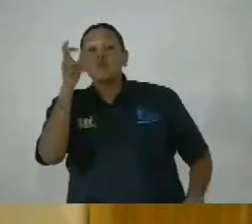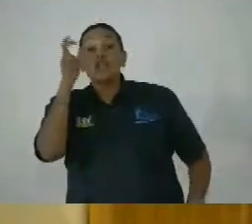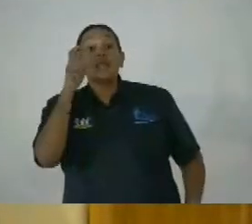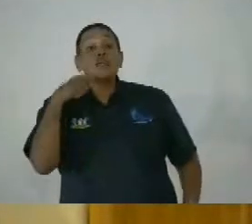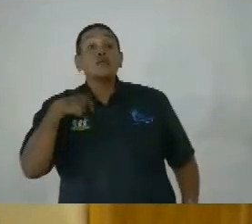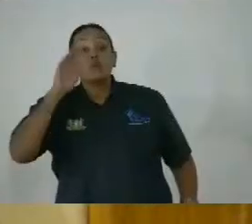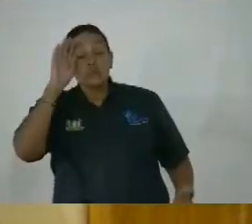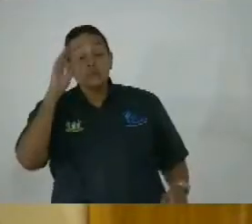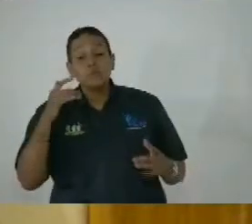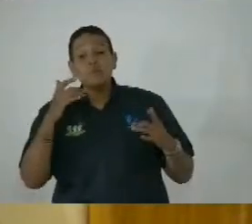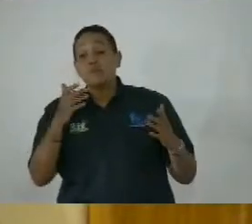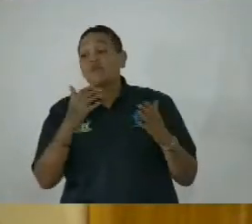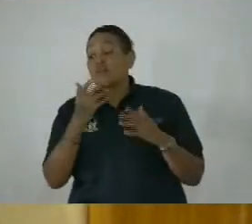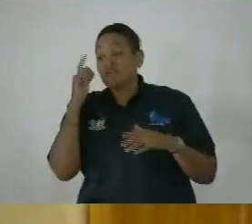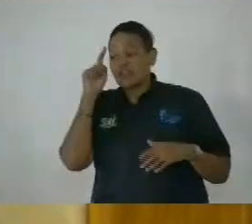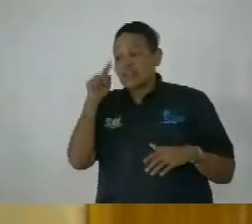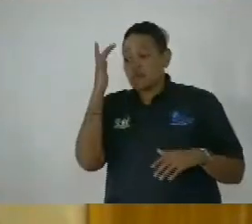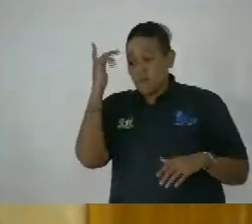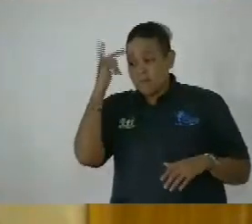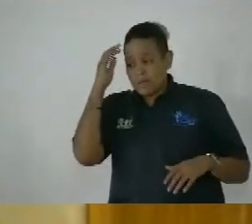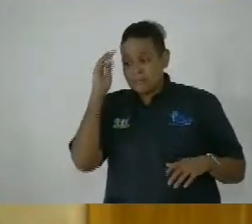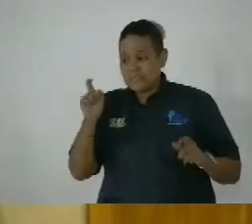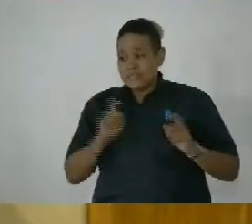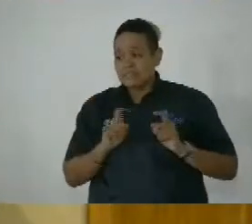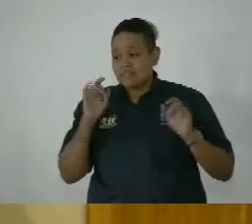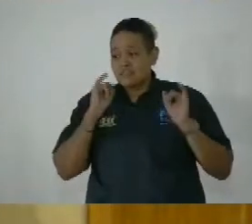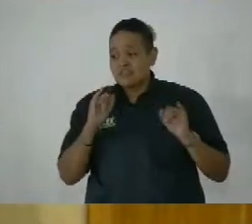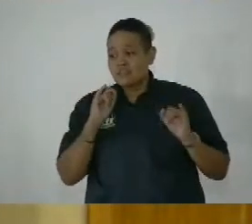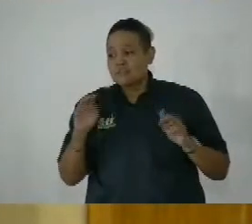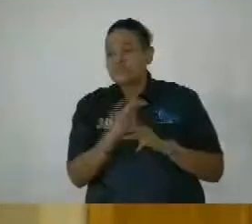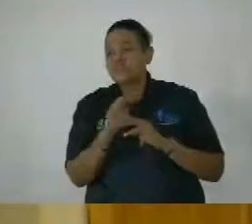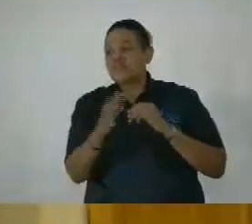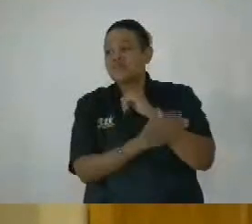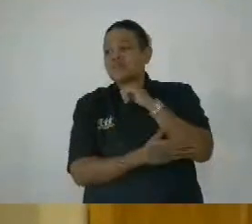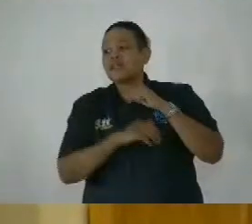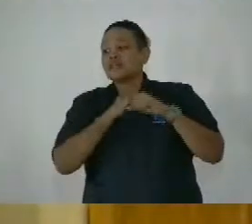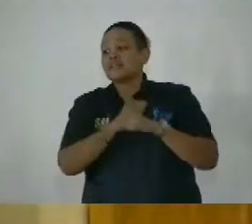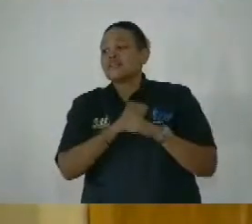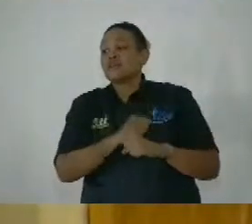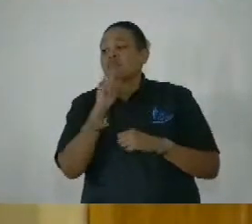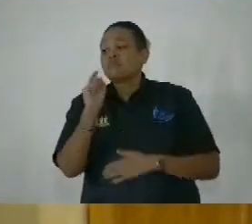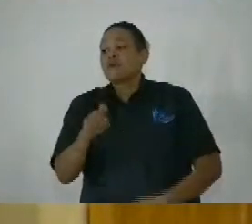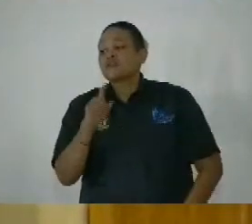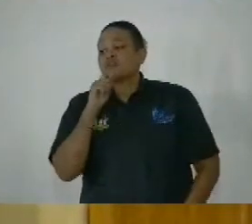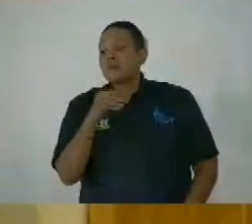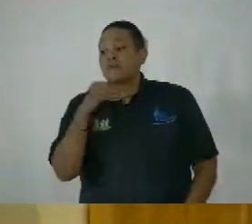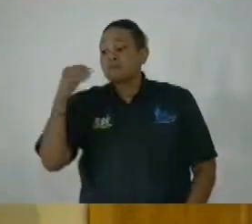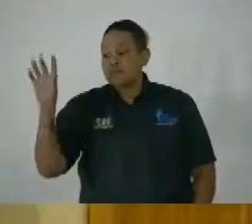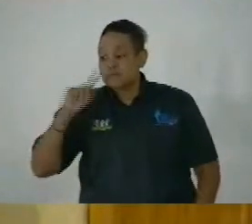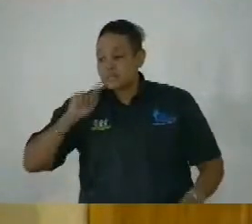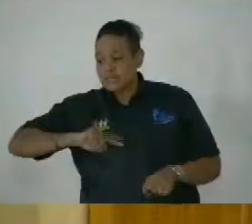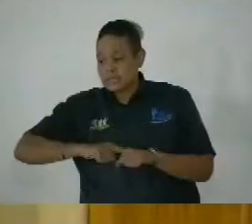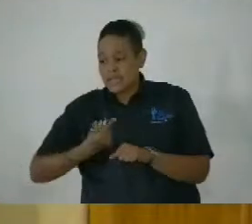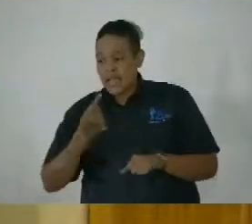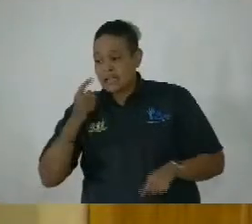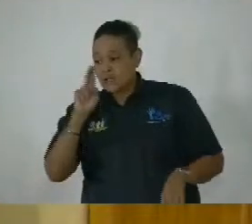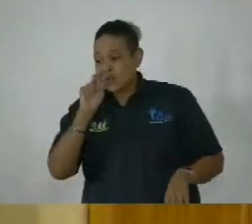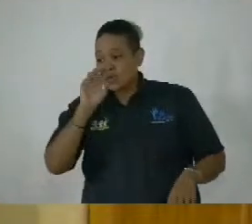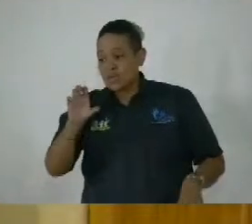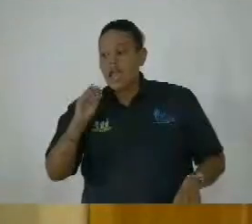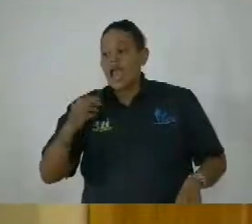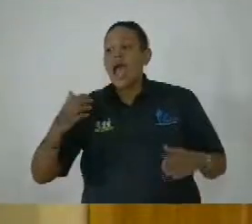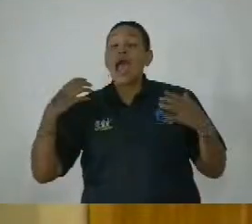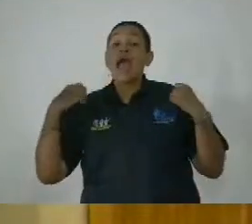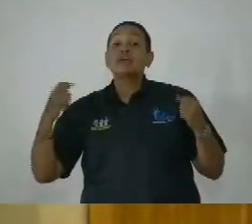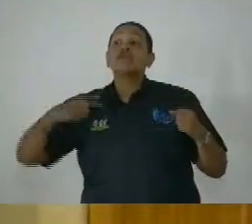be moving before them, because the Prime Minister has given instruction that the Ministry of National Security must be immediately started by the UDC and the Hero